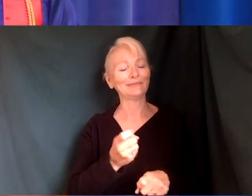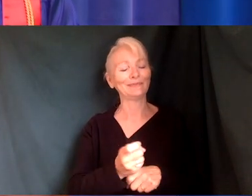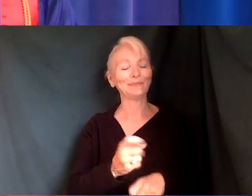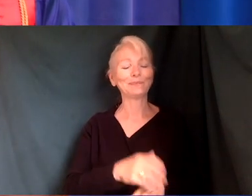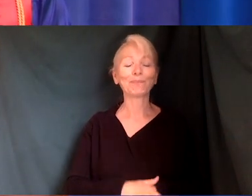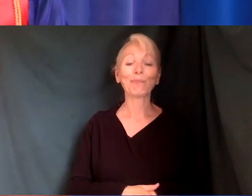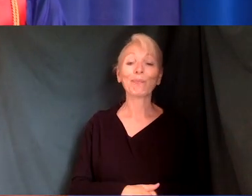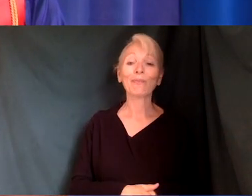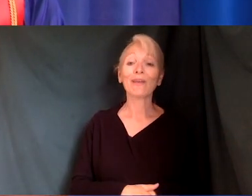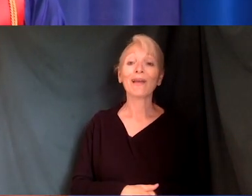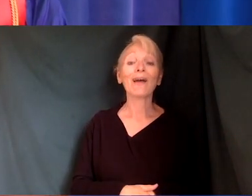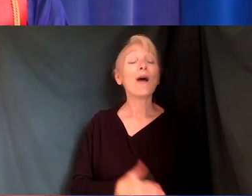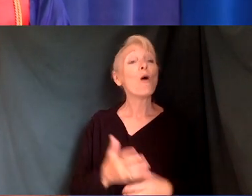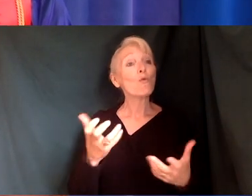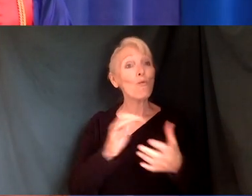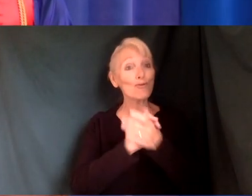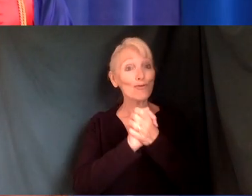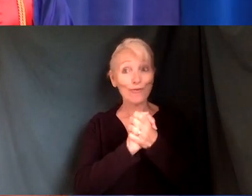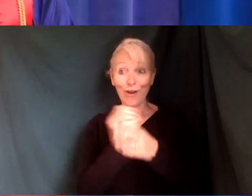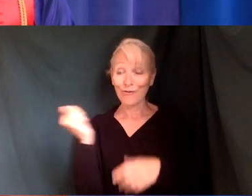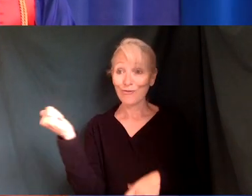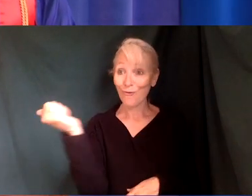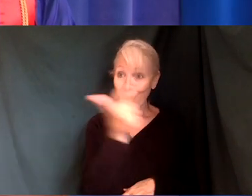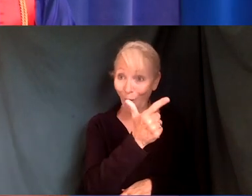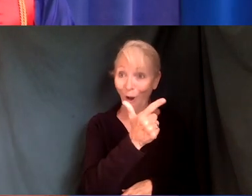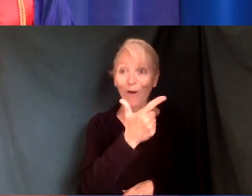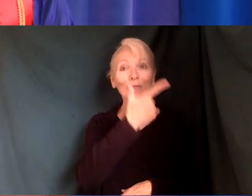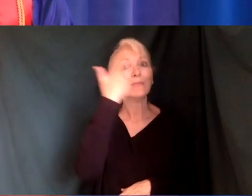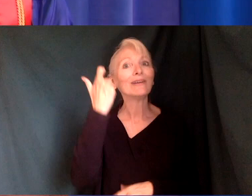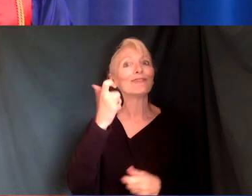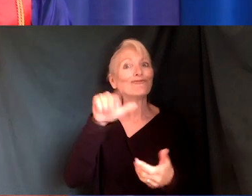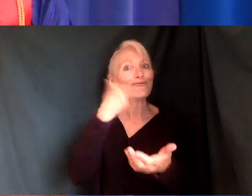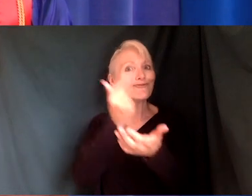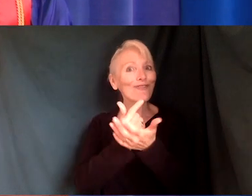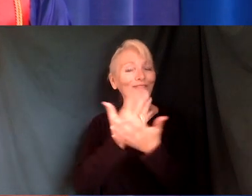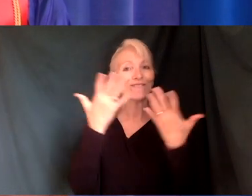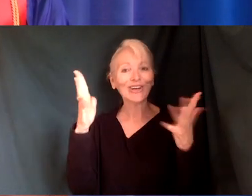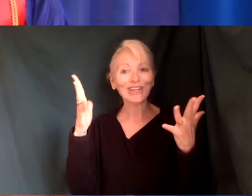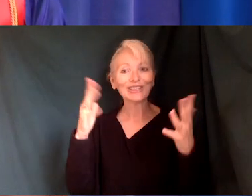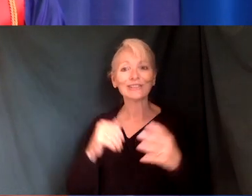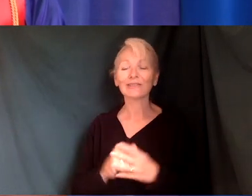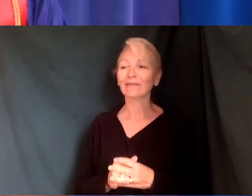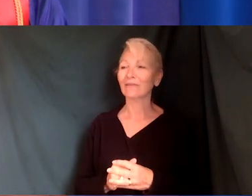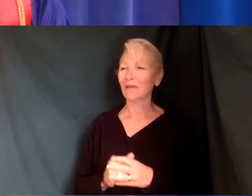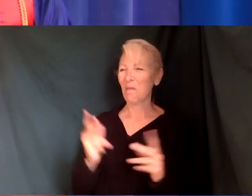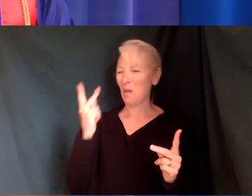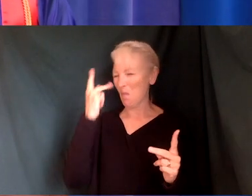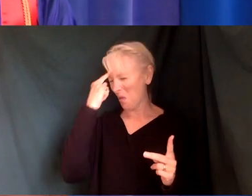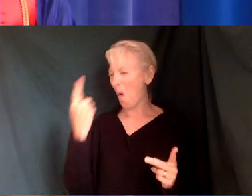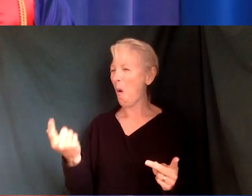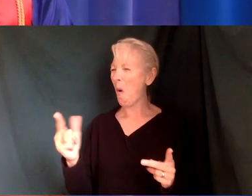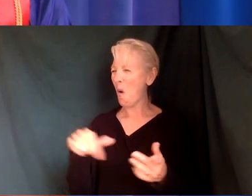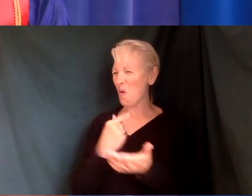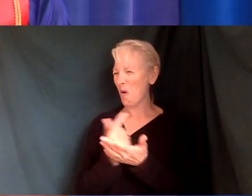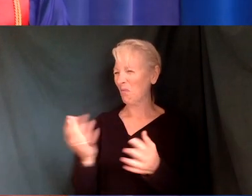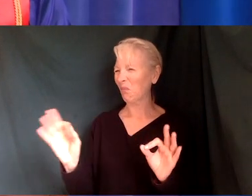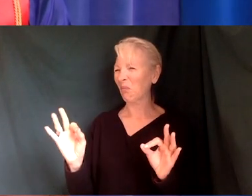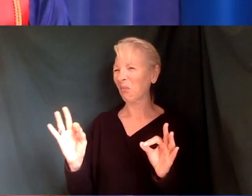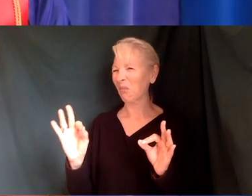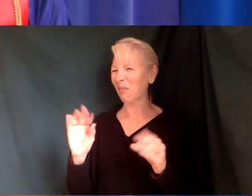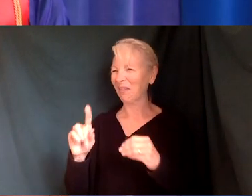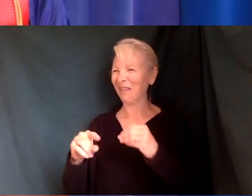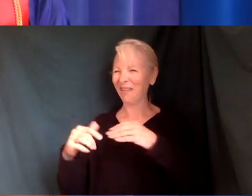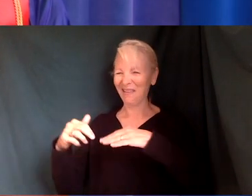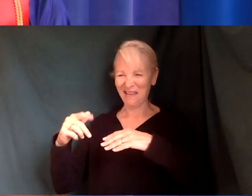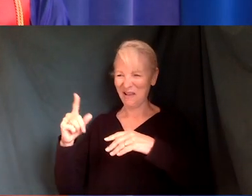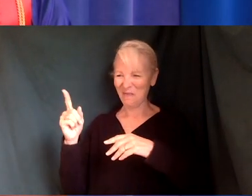the jokes. We are here today to congratulate each of you on this wonderful achievement. People tend to overlook the accomplishment of graduating, when it's really